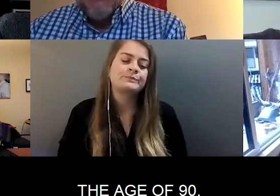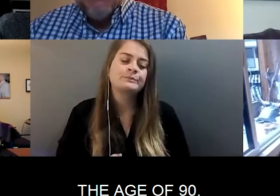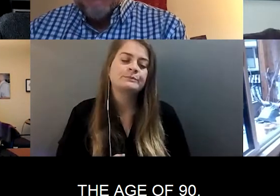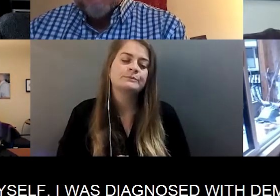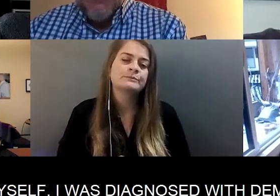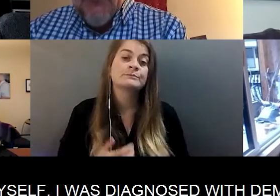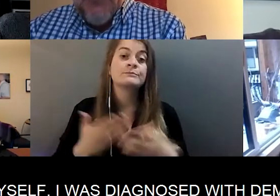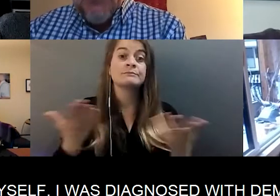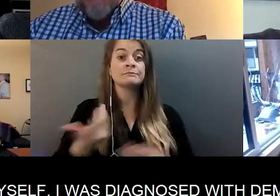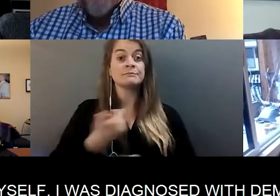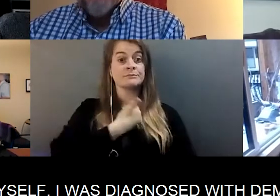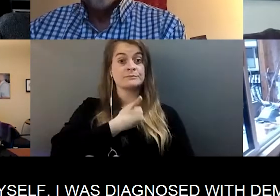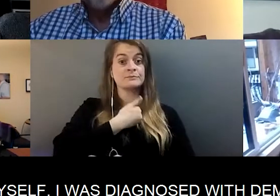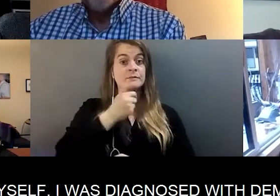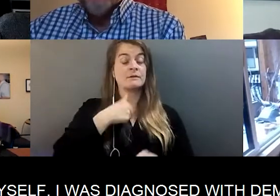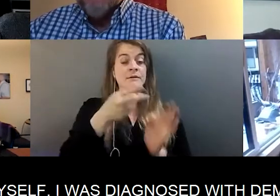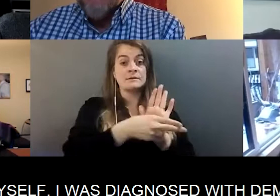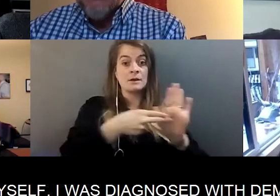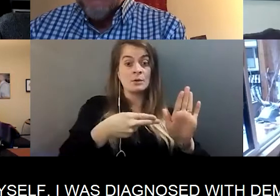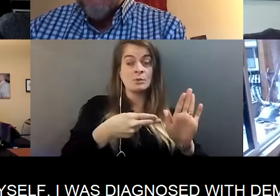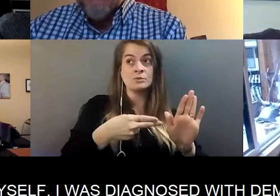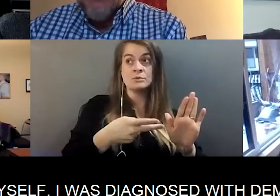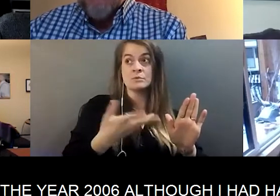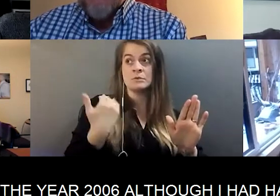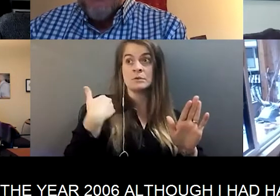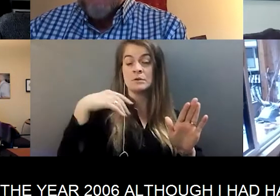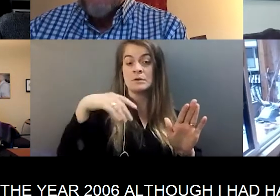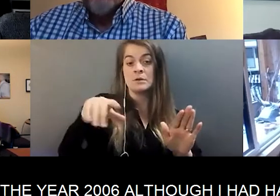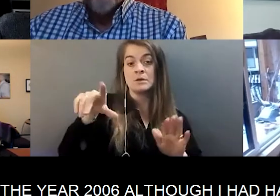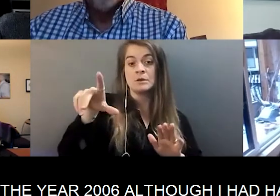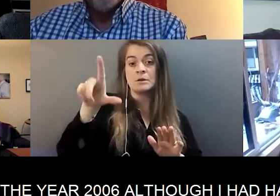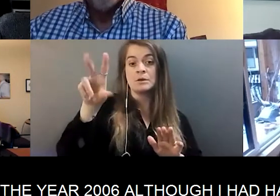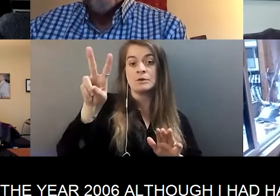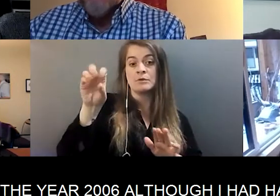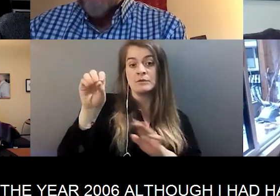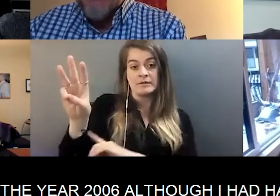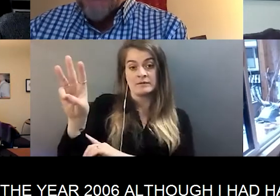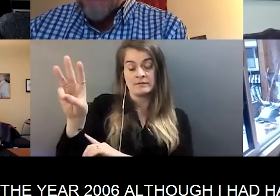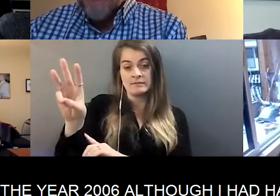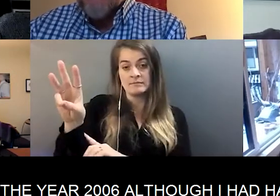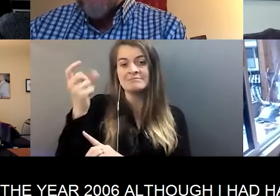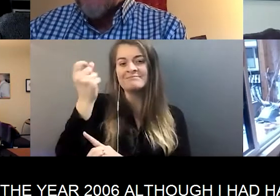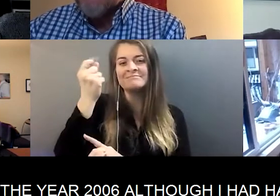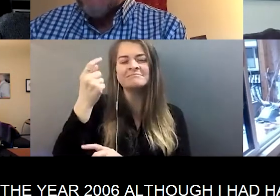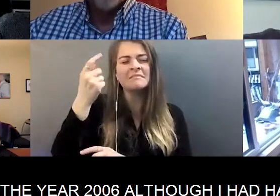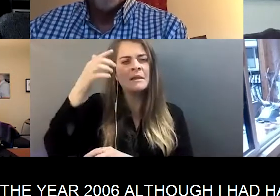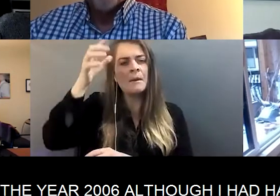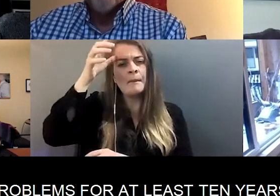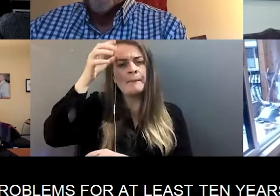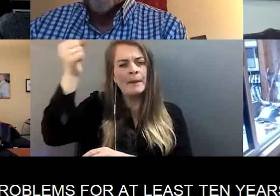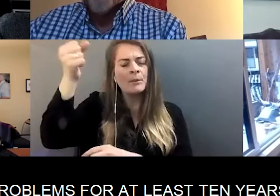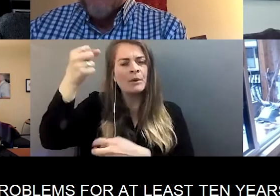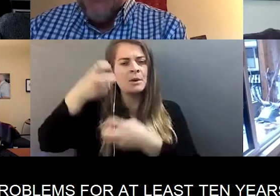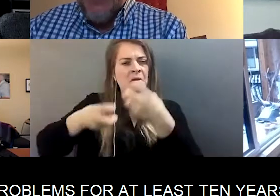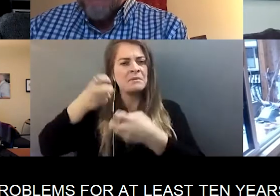myself, I was diagnosed with dementia in the year 2006, although I had had memory problems for at least